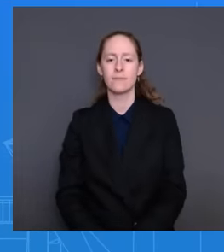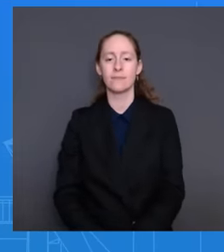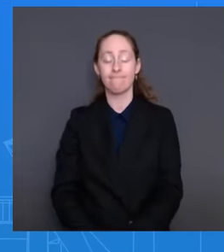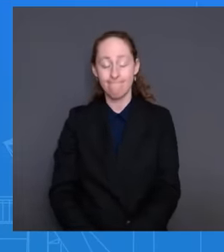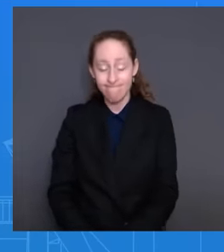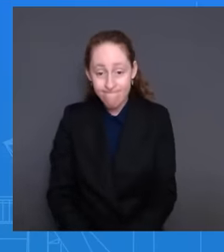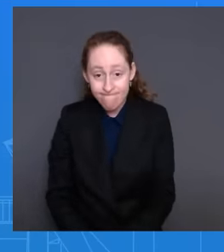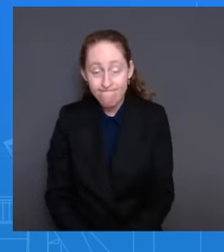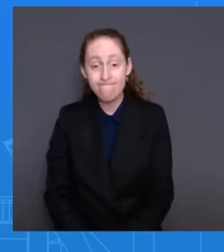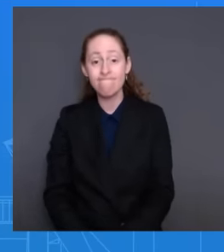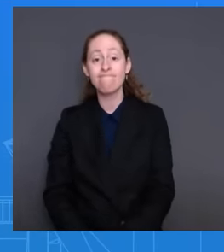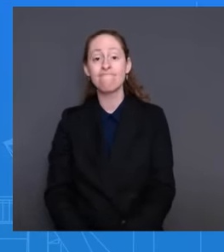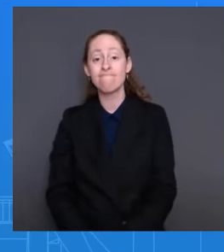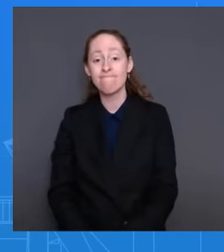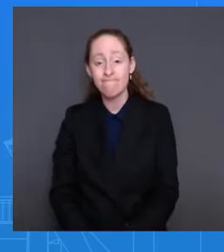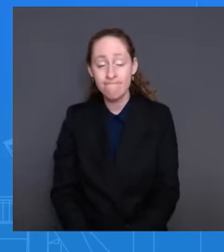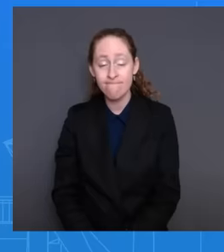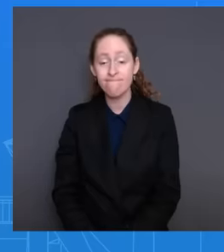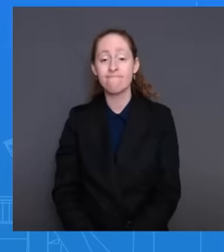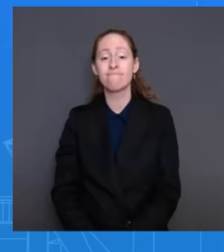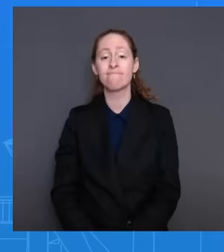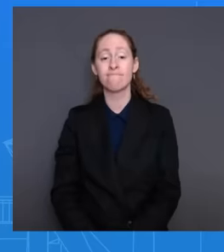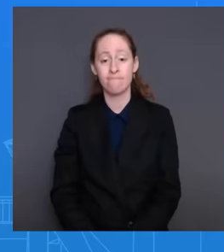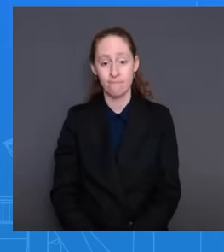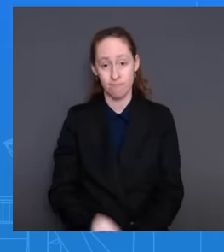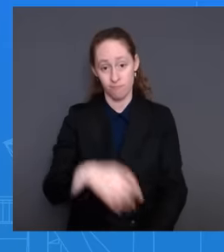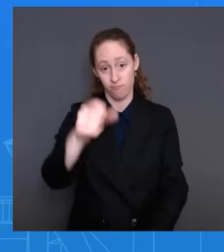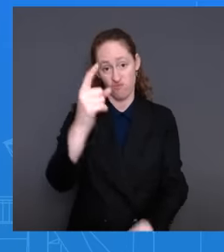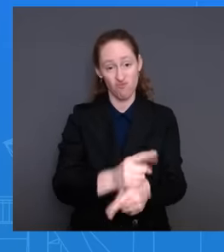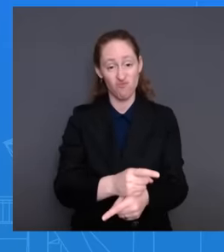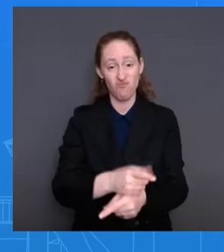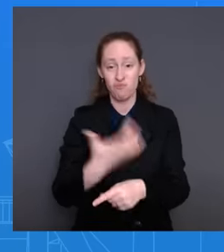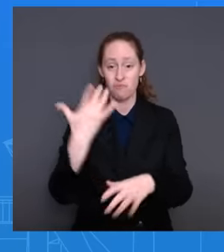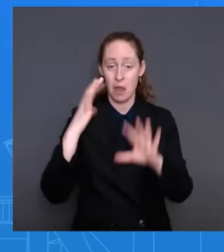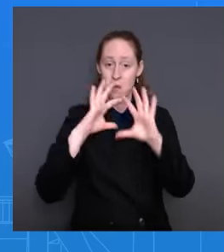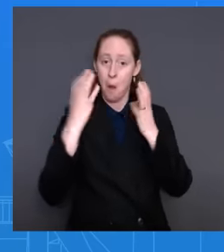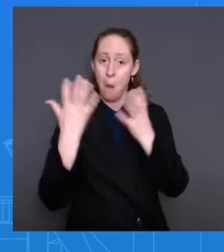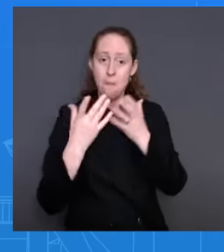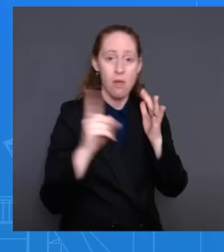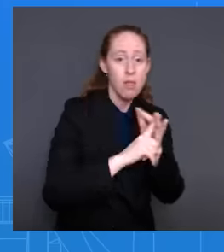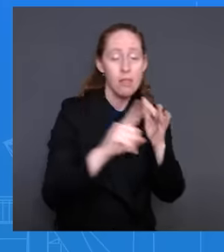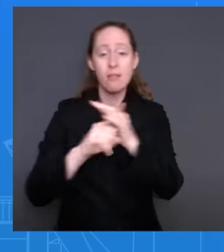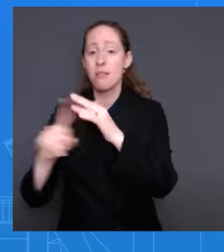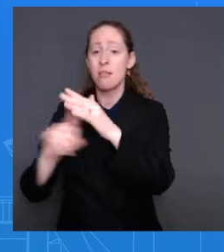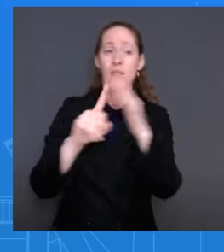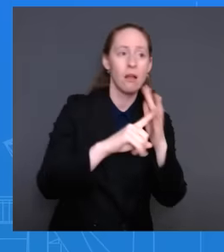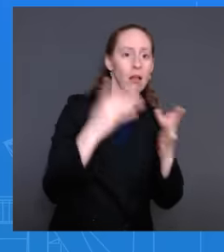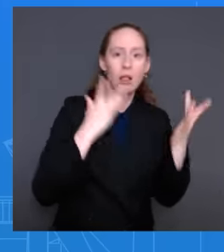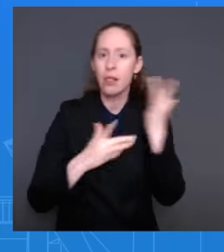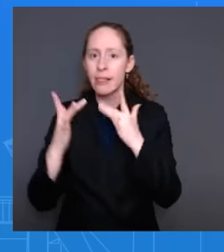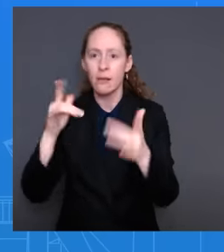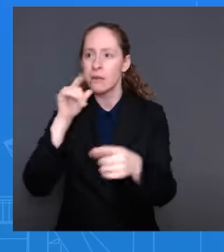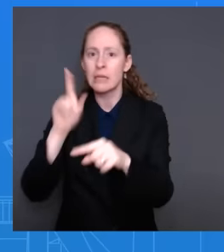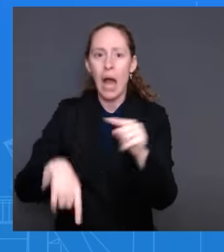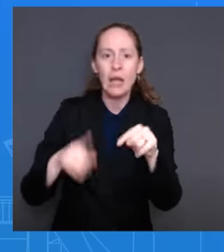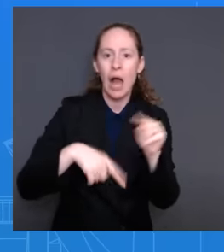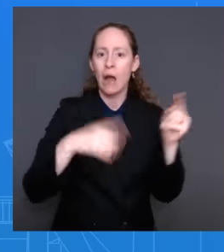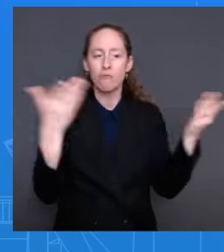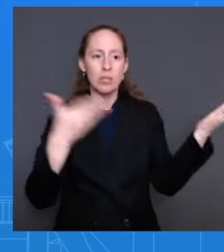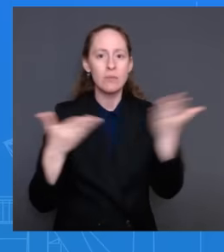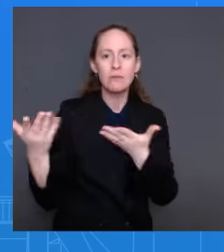now. And the supply chain disruptions, the ongoing supply chain disruptions emanating from COVID and China most